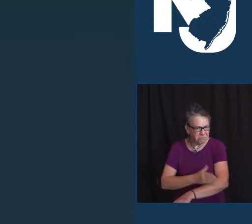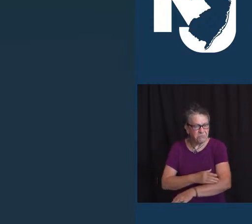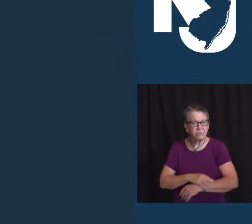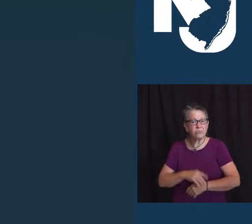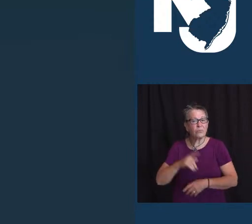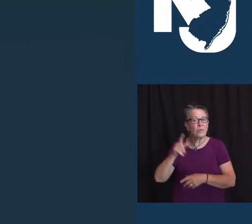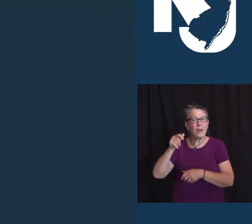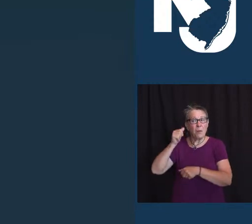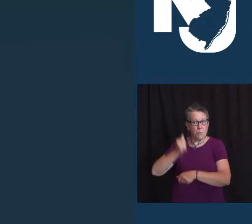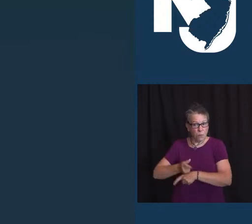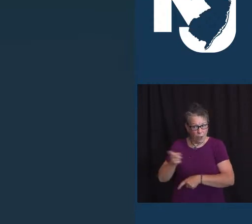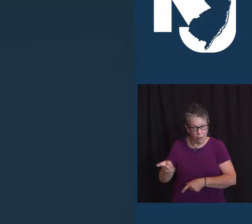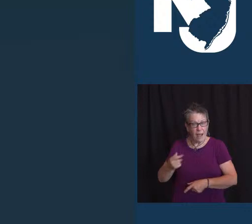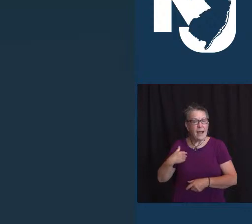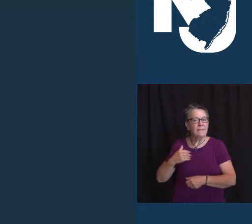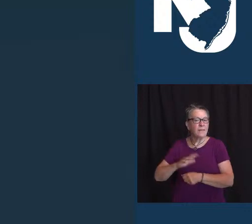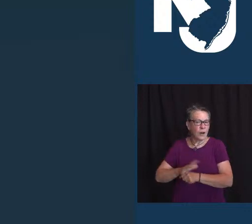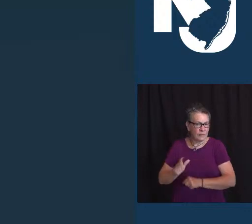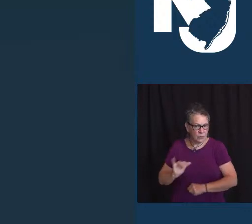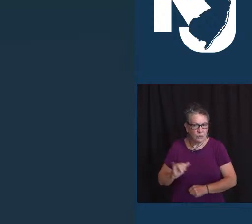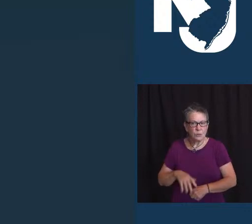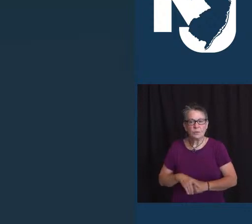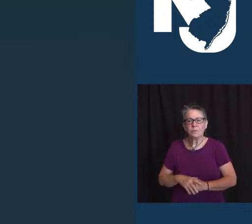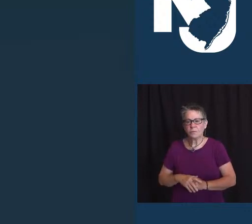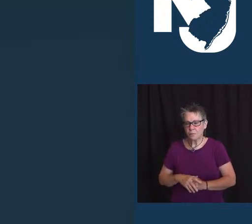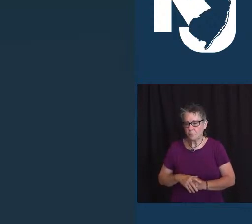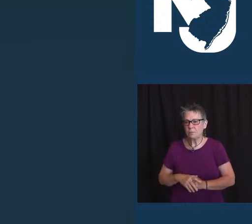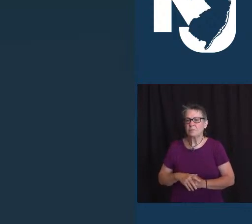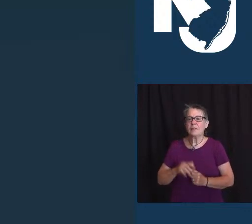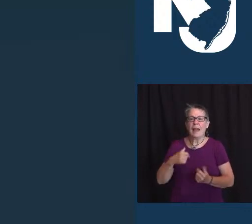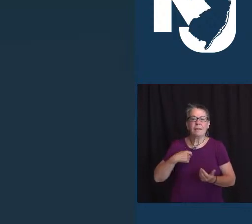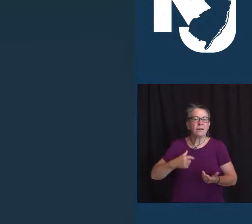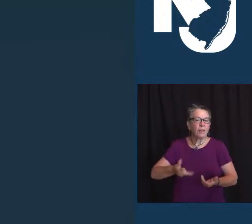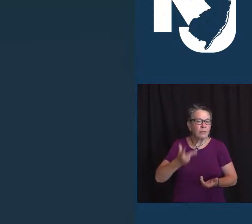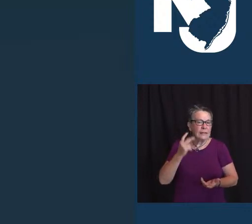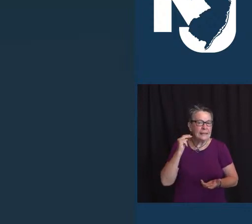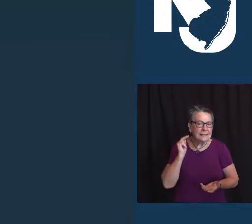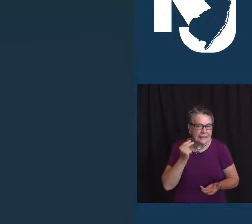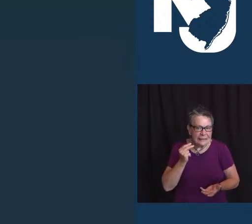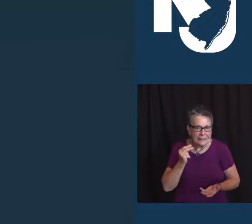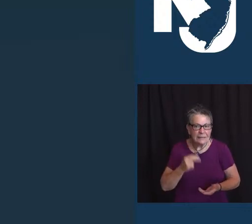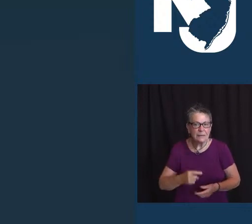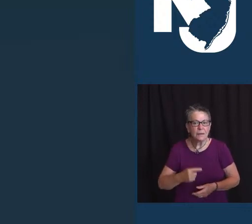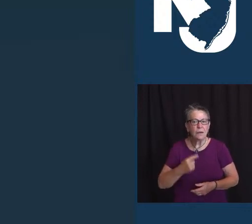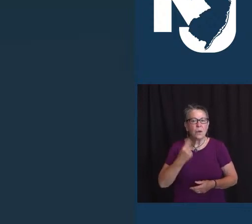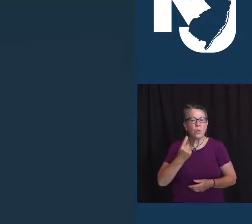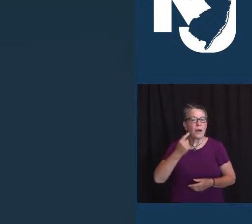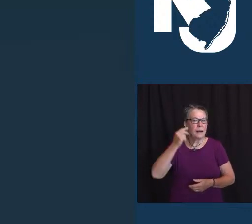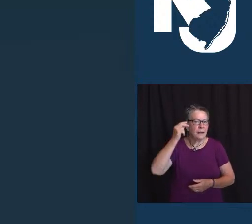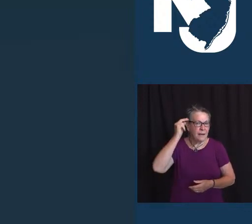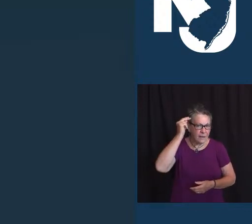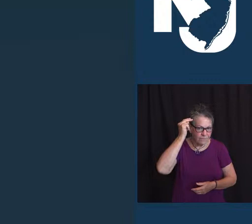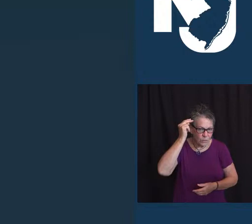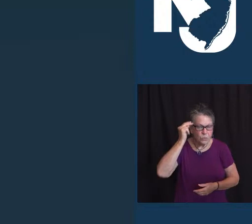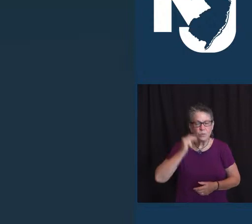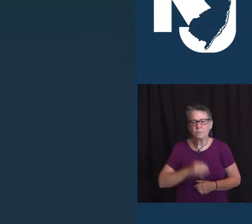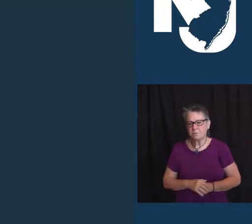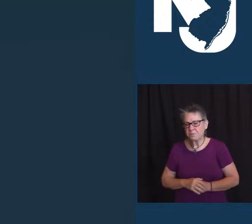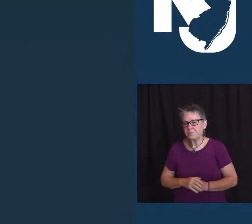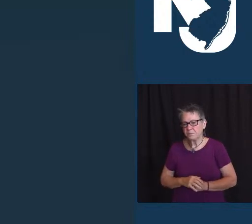nieces, Carissa, Alexa, and Liana, her nephew, Stefan, and her great niece, Emma, a particularly favorite name of